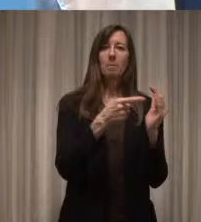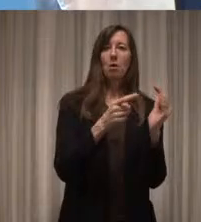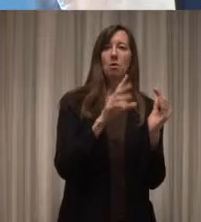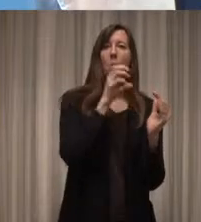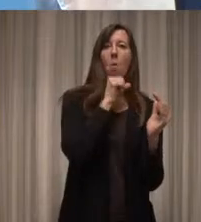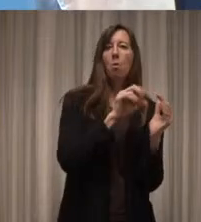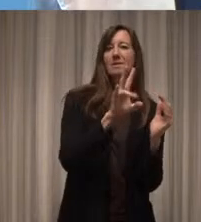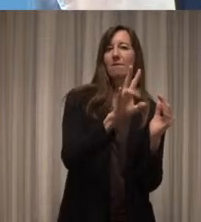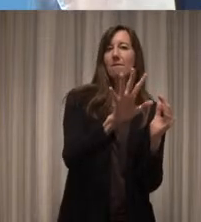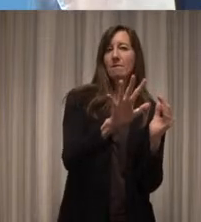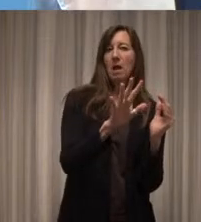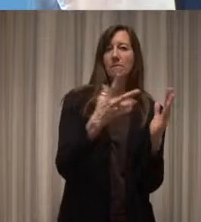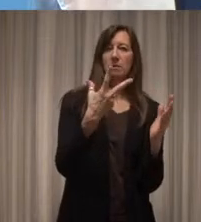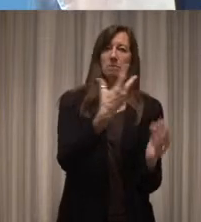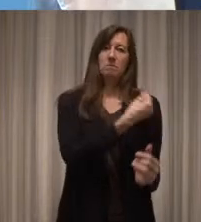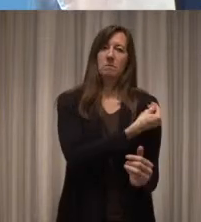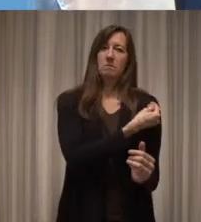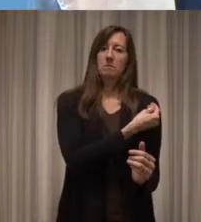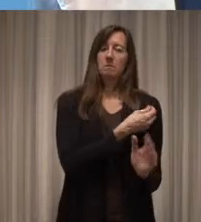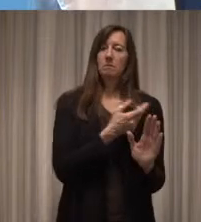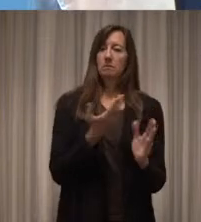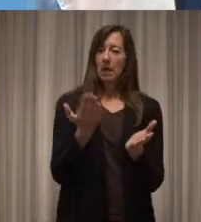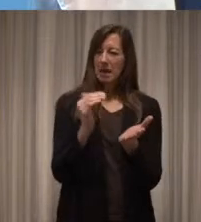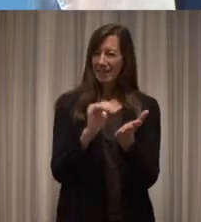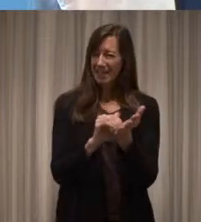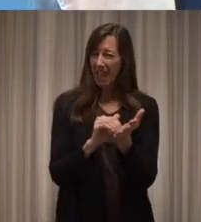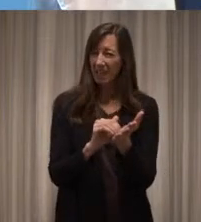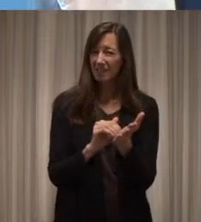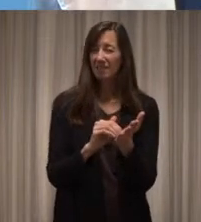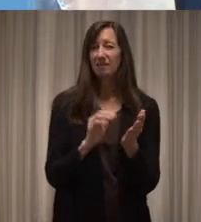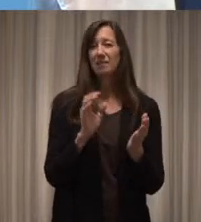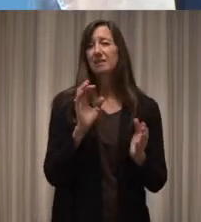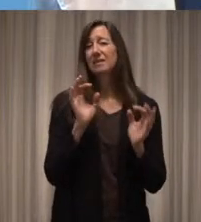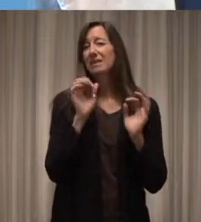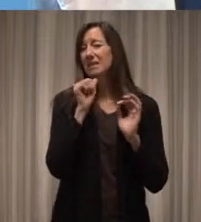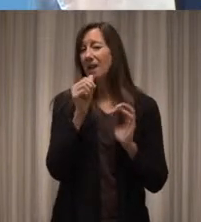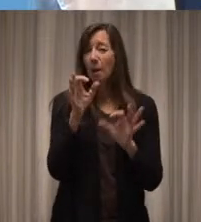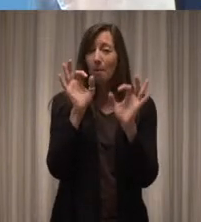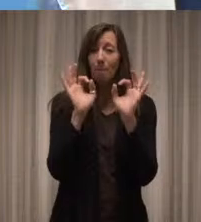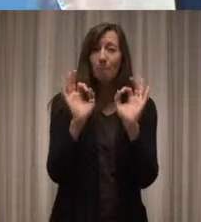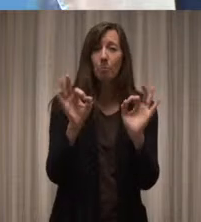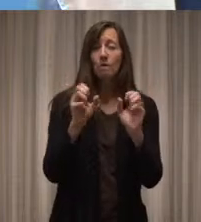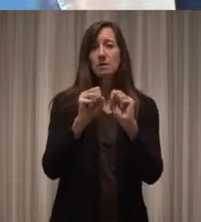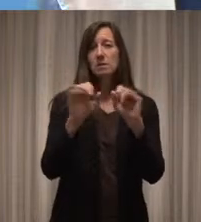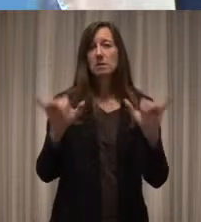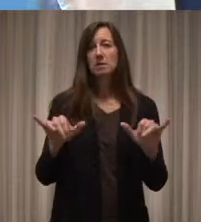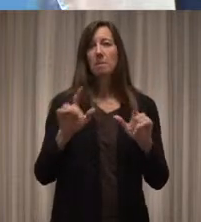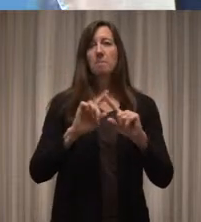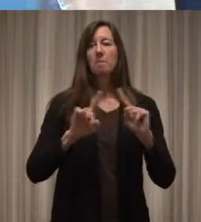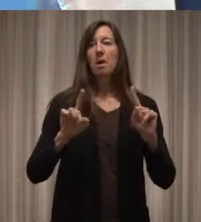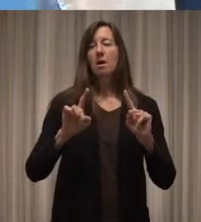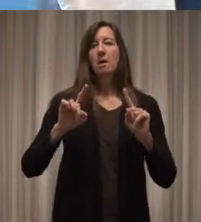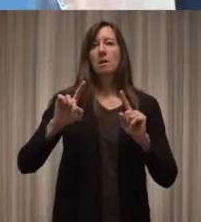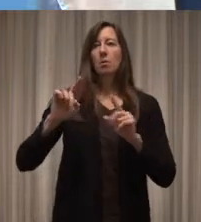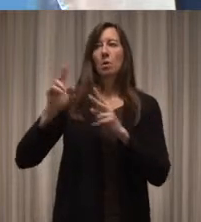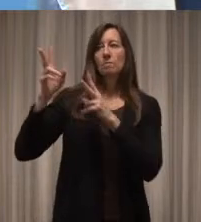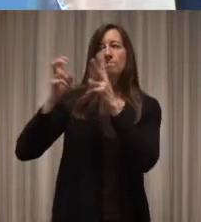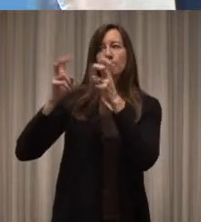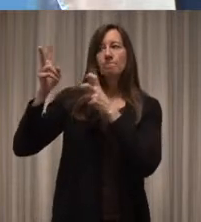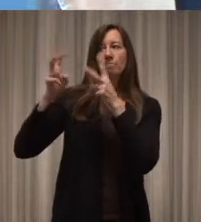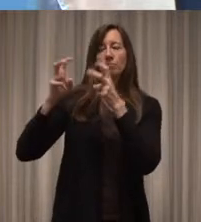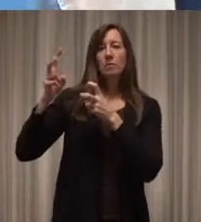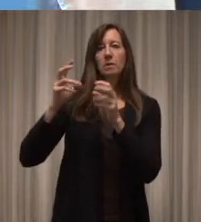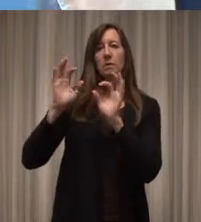none of this is perfect, but we're really using the best available data and health research to guide